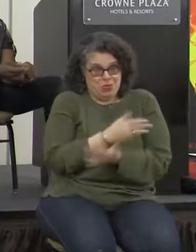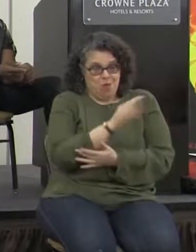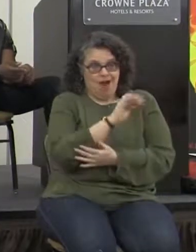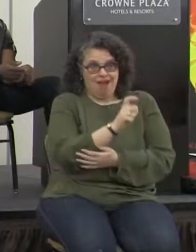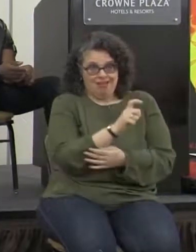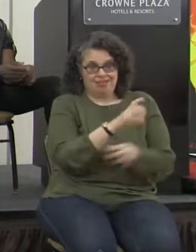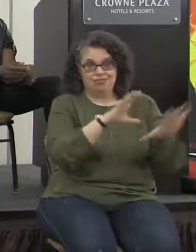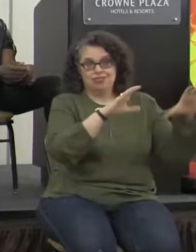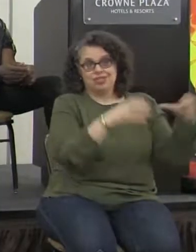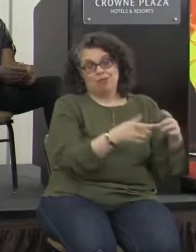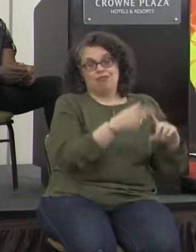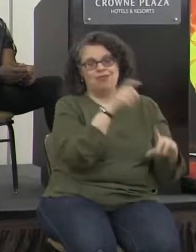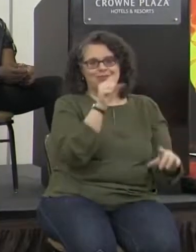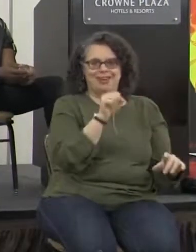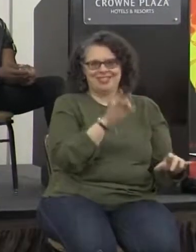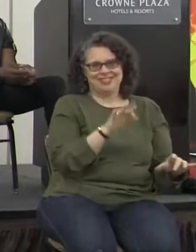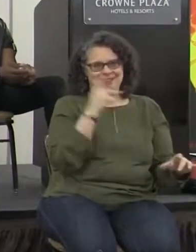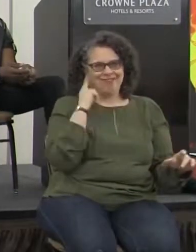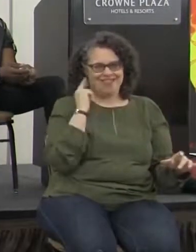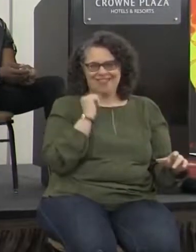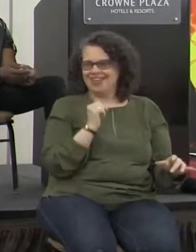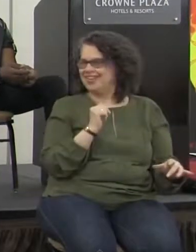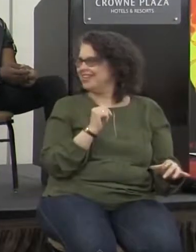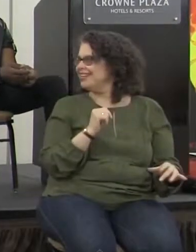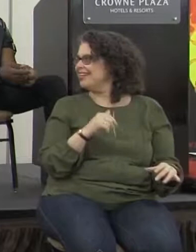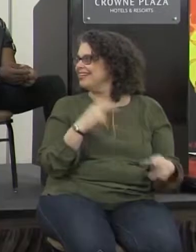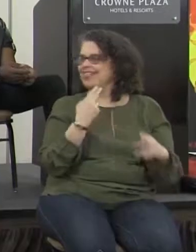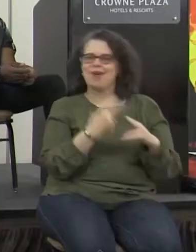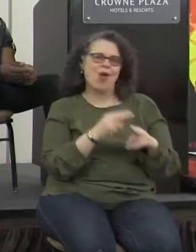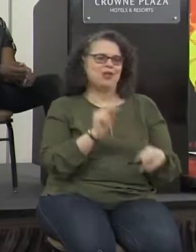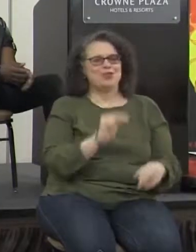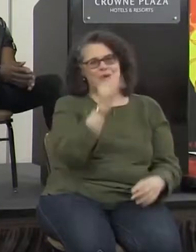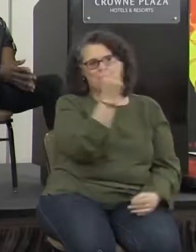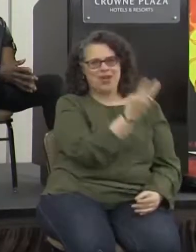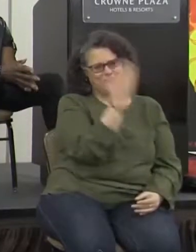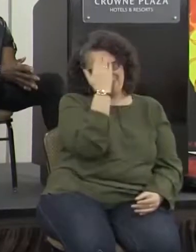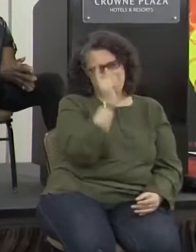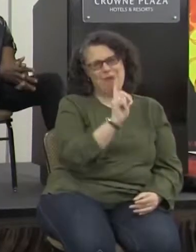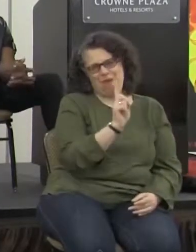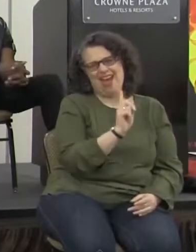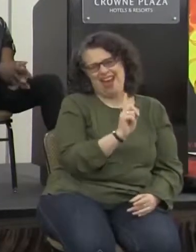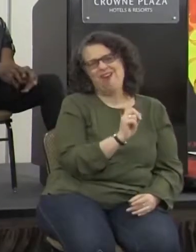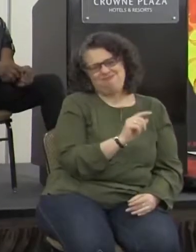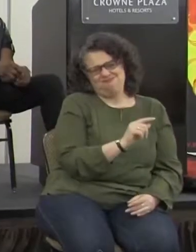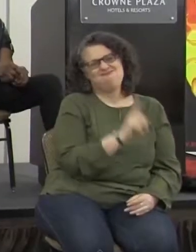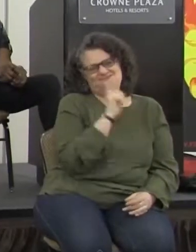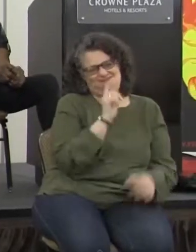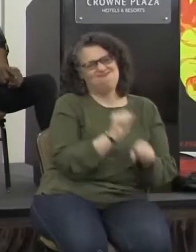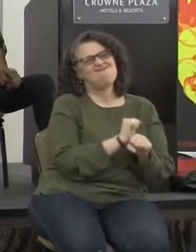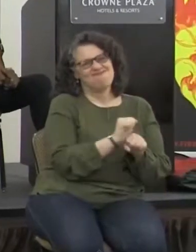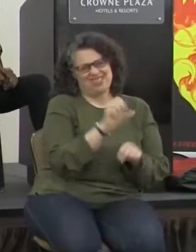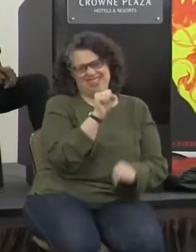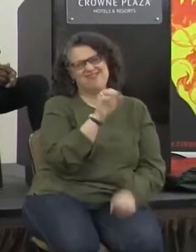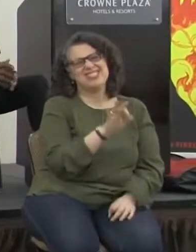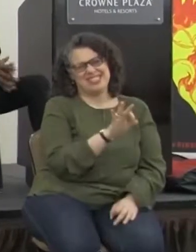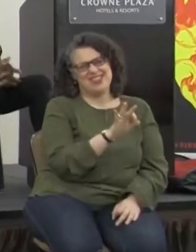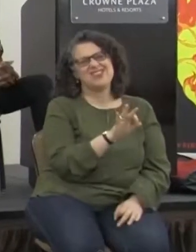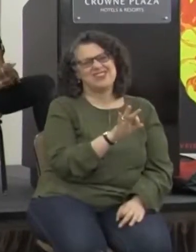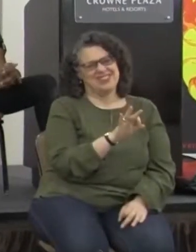chapter from San Francisco. They call us Northwest, but we know where we are.